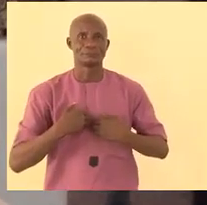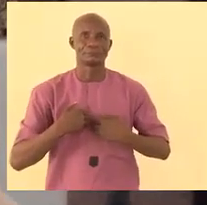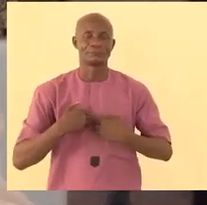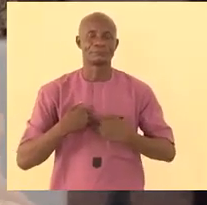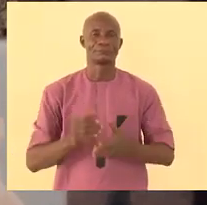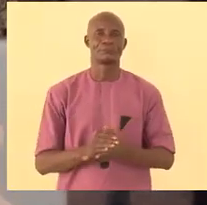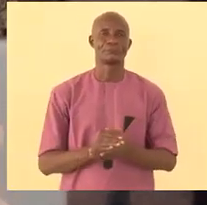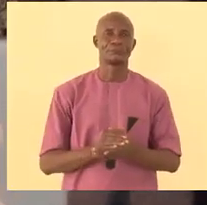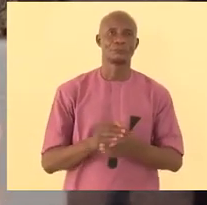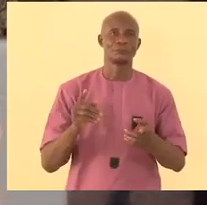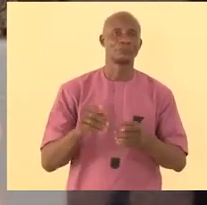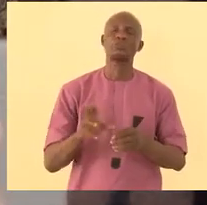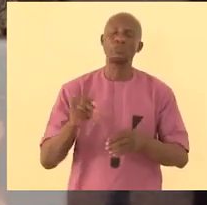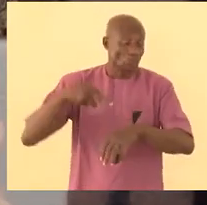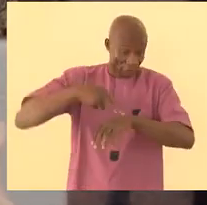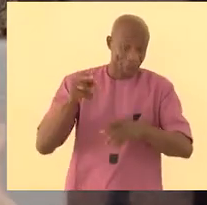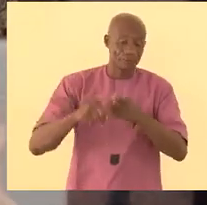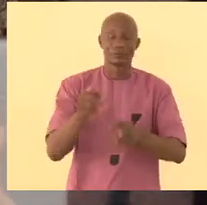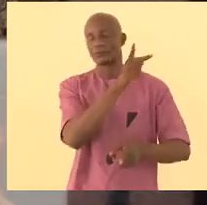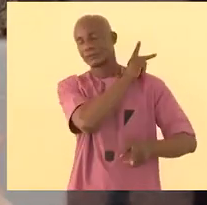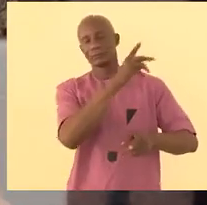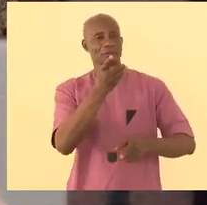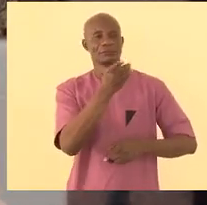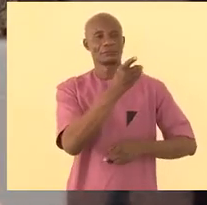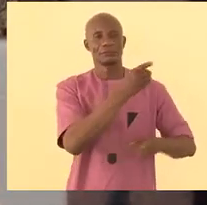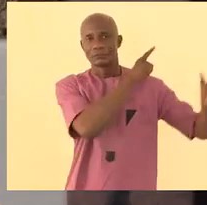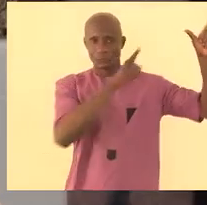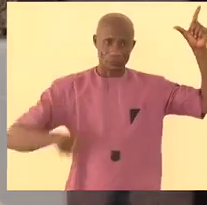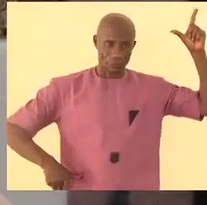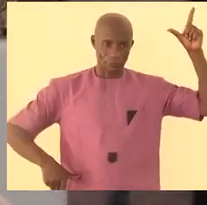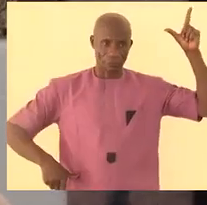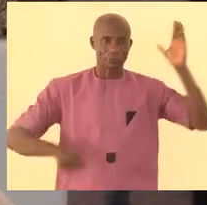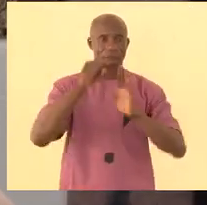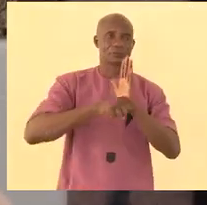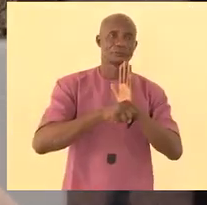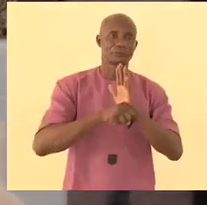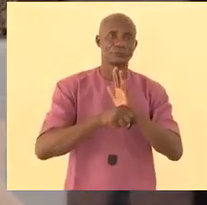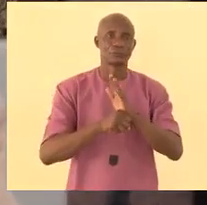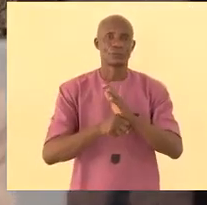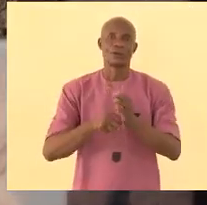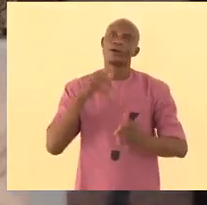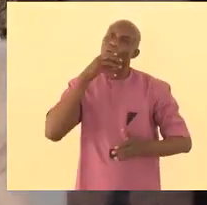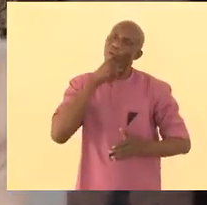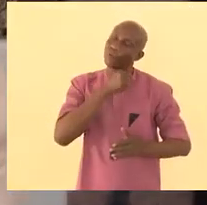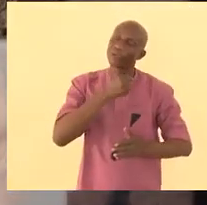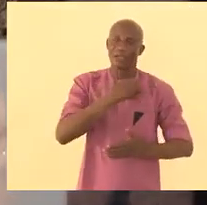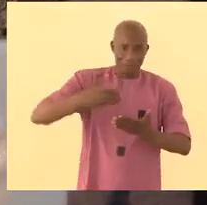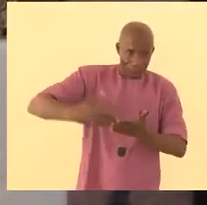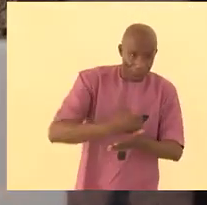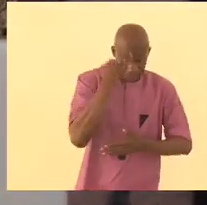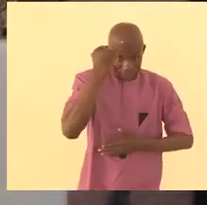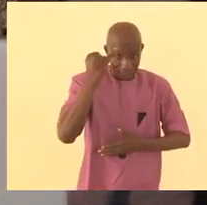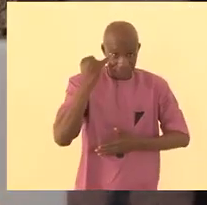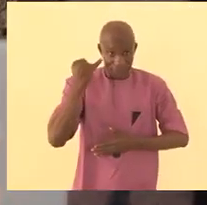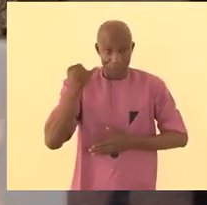any reference to the lordship of Christ. Old and new ideologies were spreading across